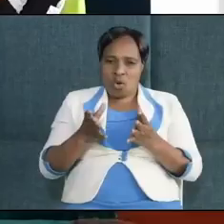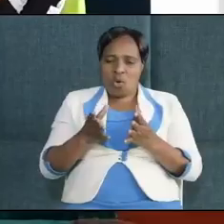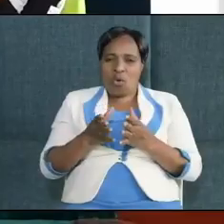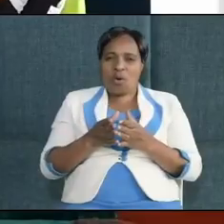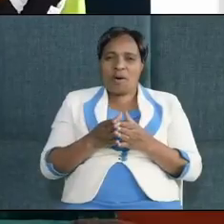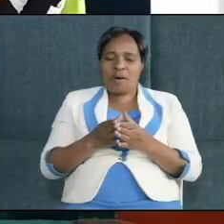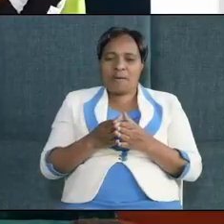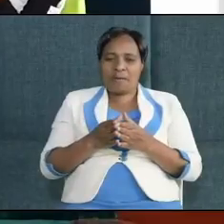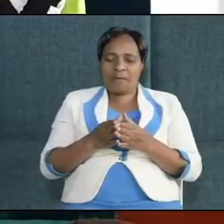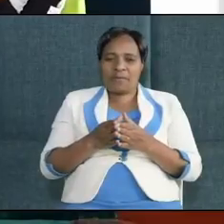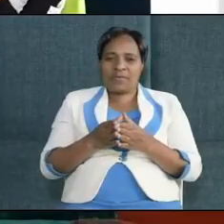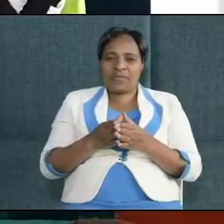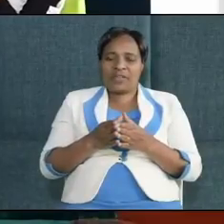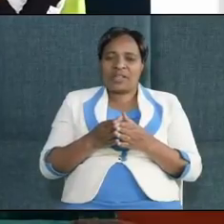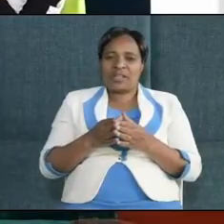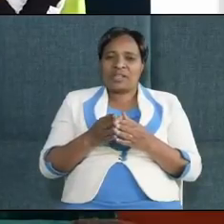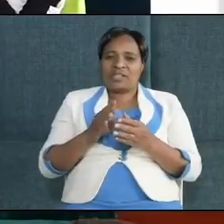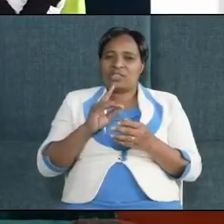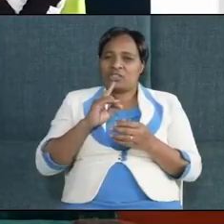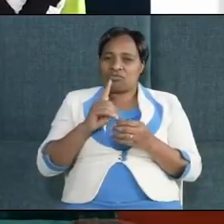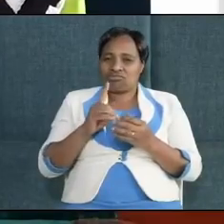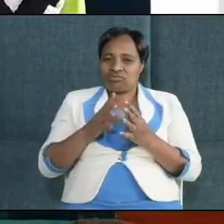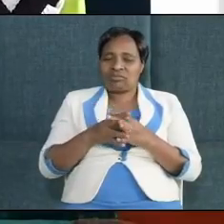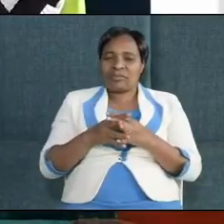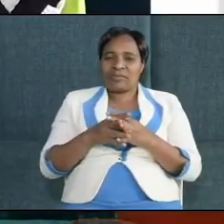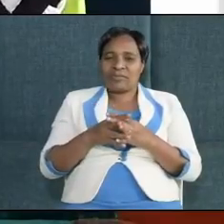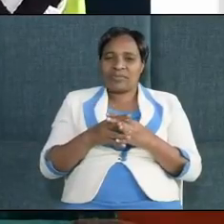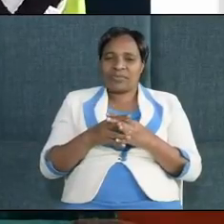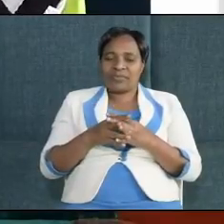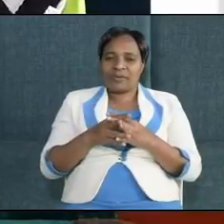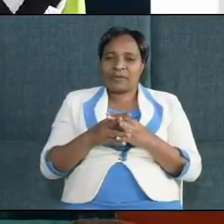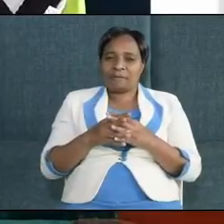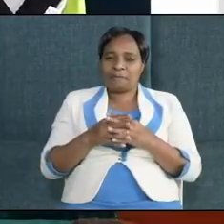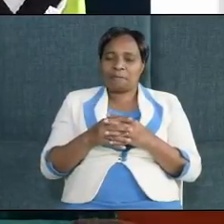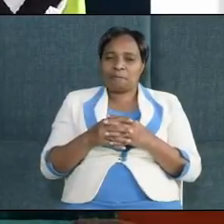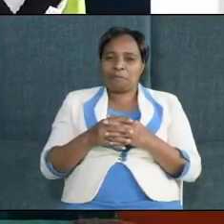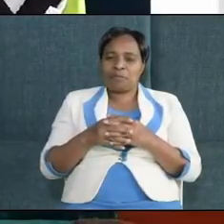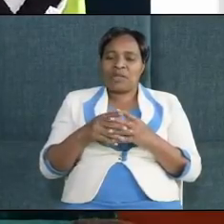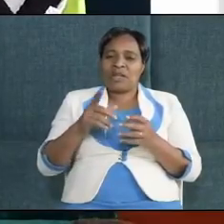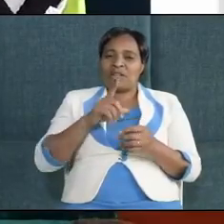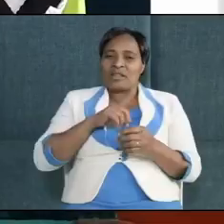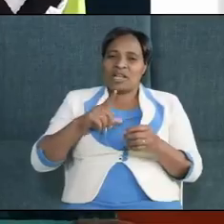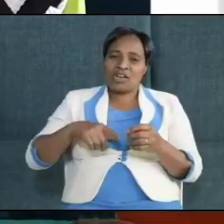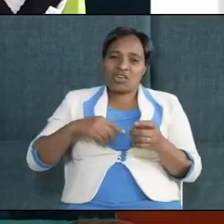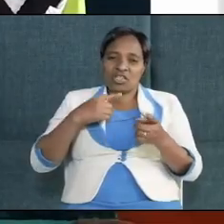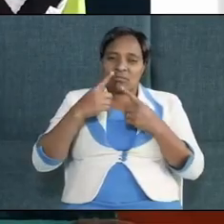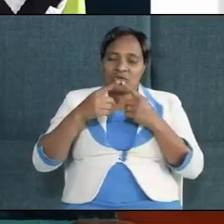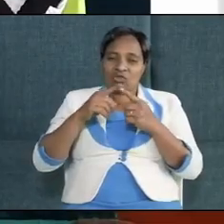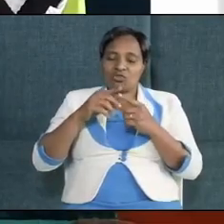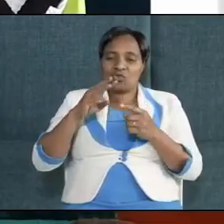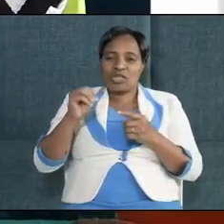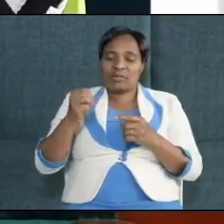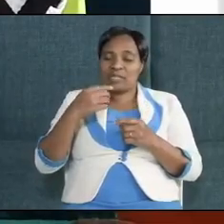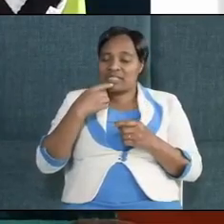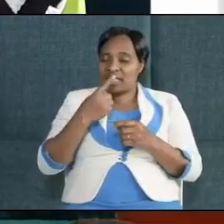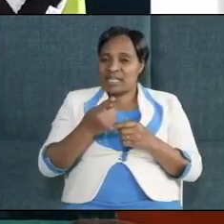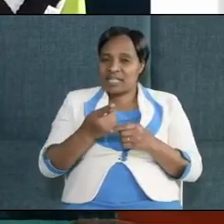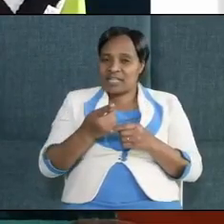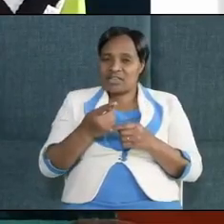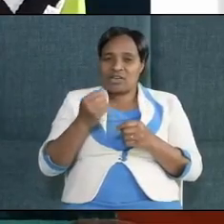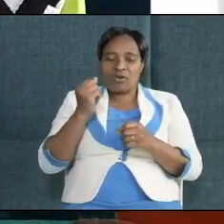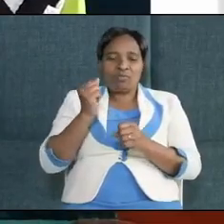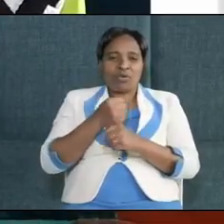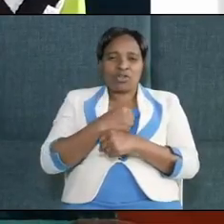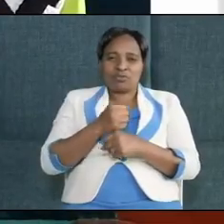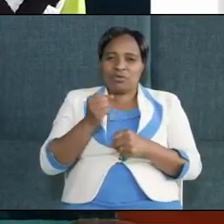anymore. And so Paul had a vision. What was it about, Gracie? That the Lord spoke to him and he said, do